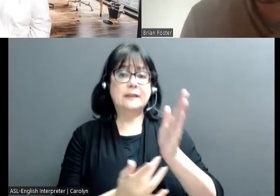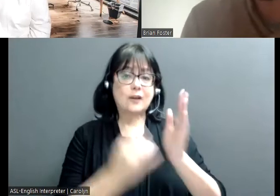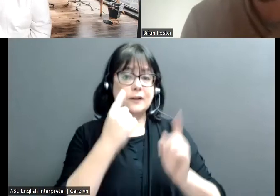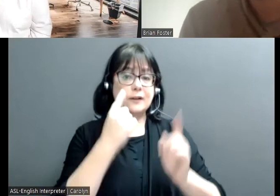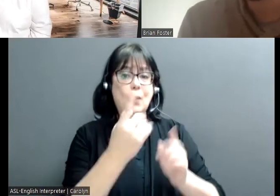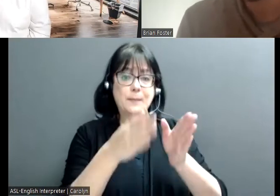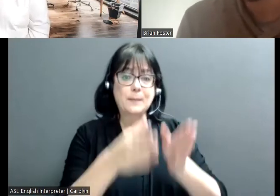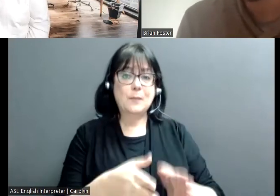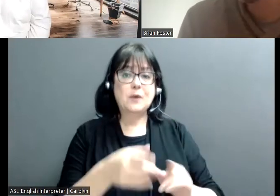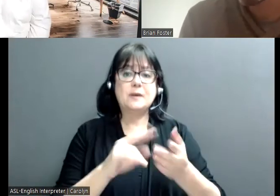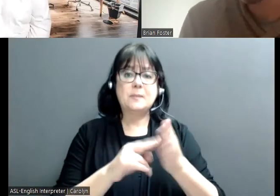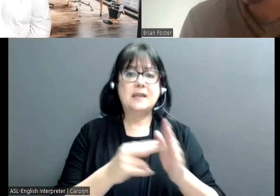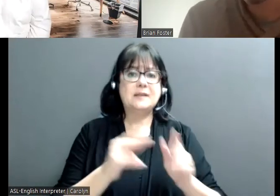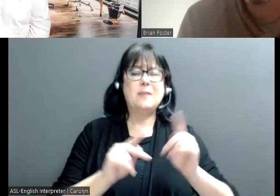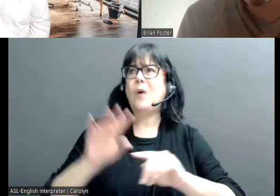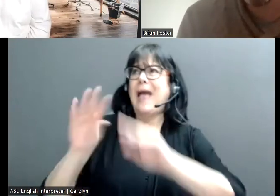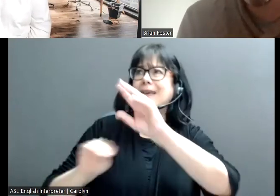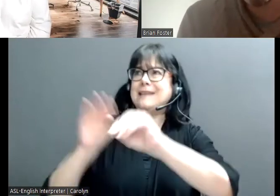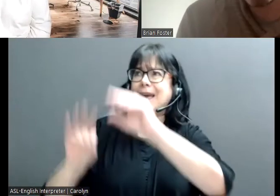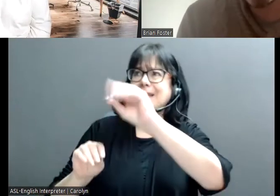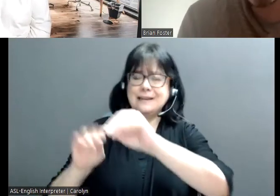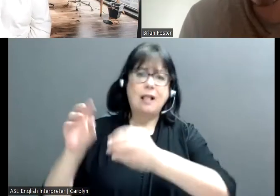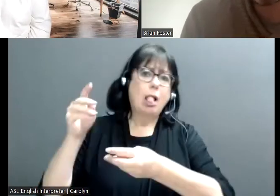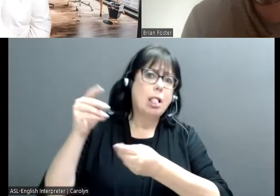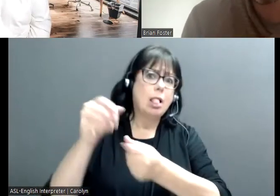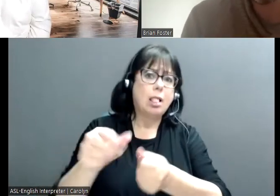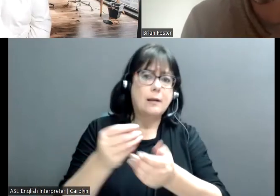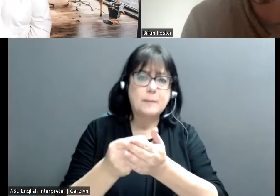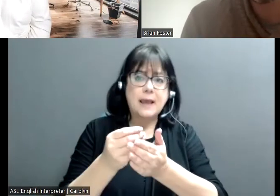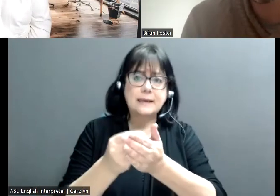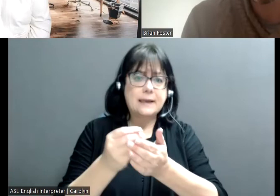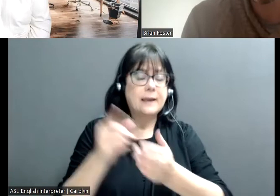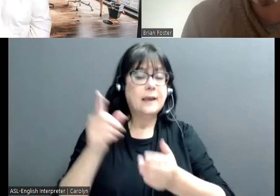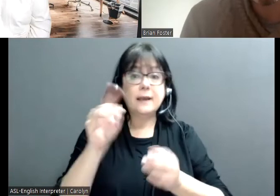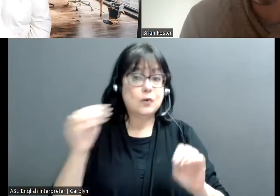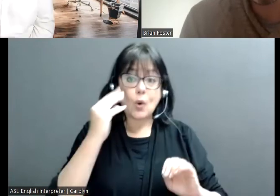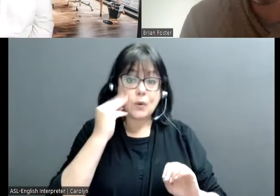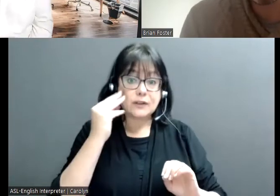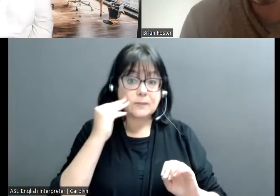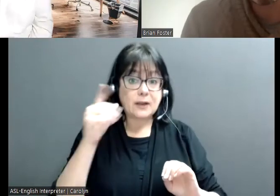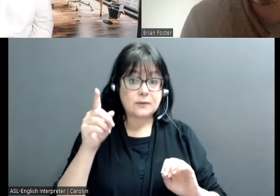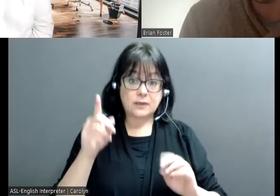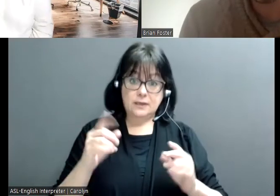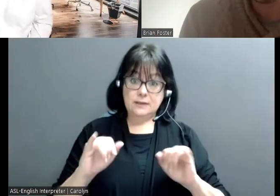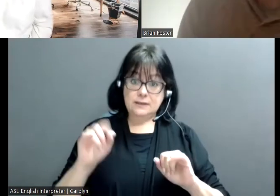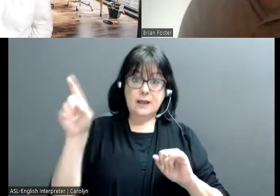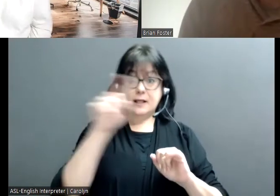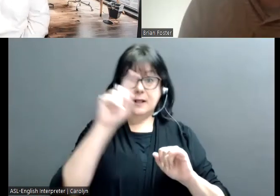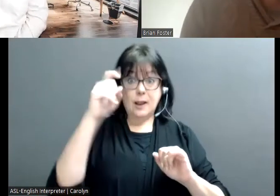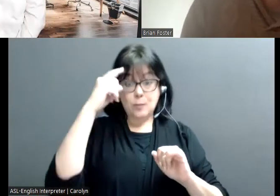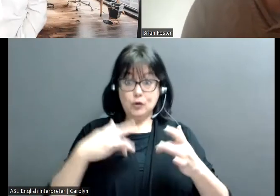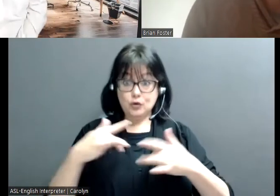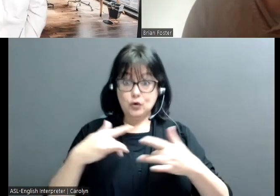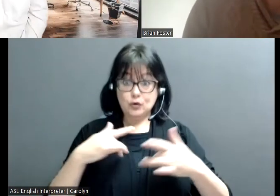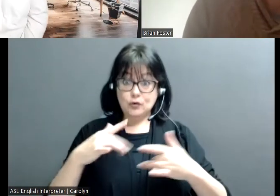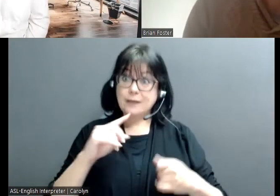assistive technologies or new technologies that they had no experience of. And have you found that that's still a concern for people, and is it a realistic